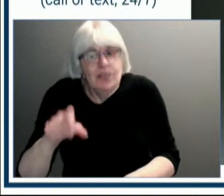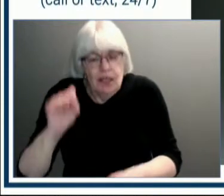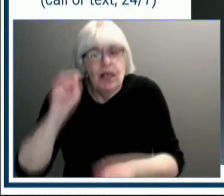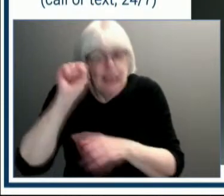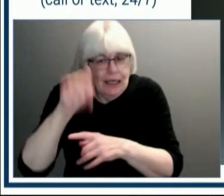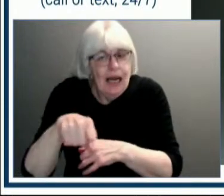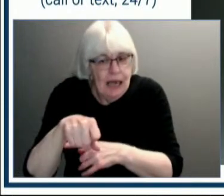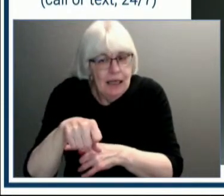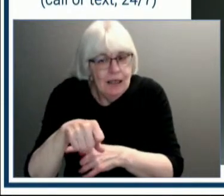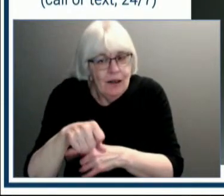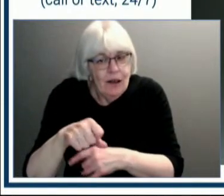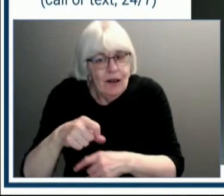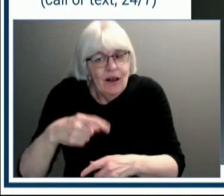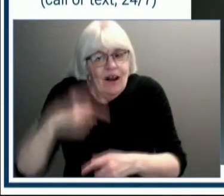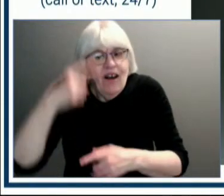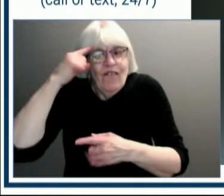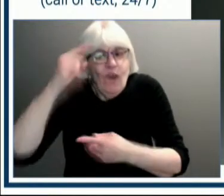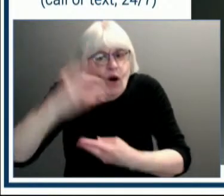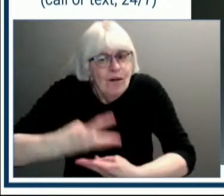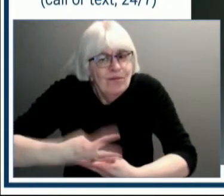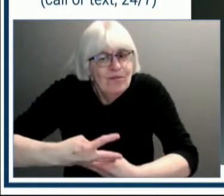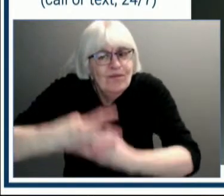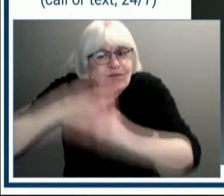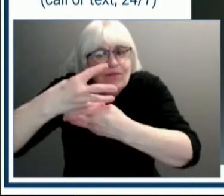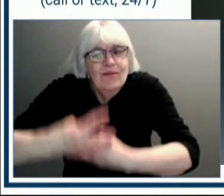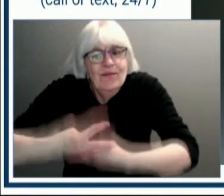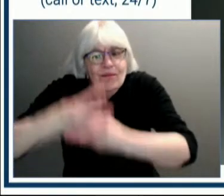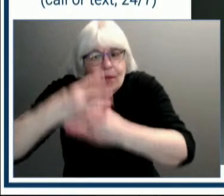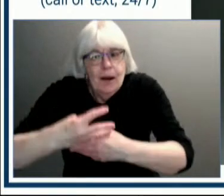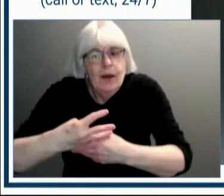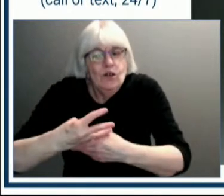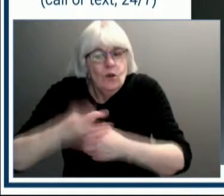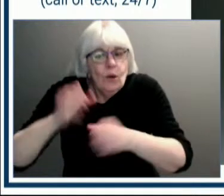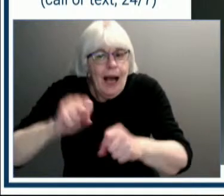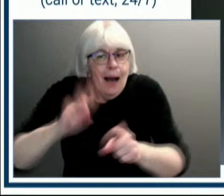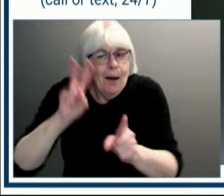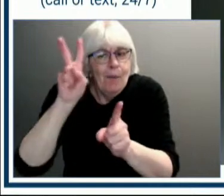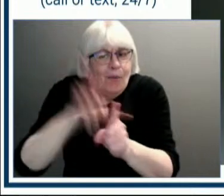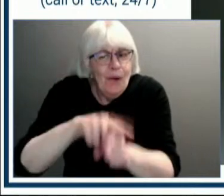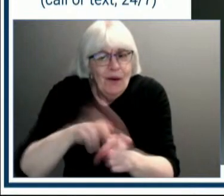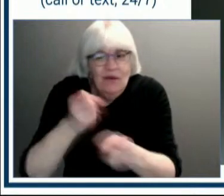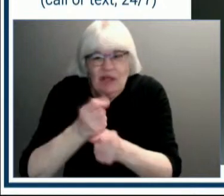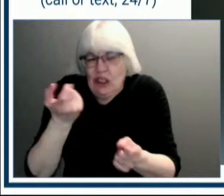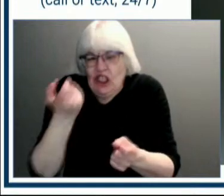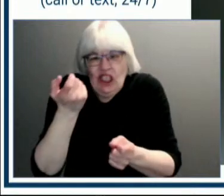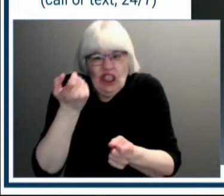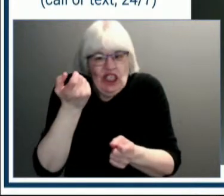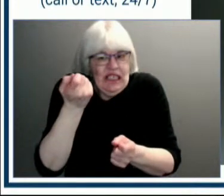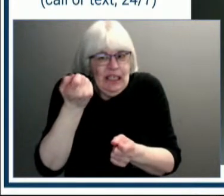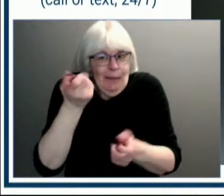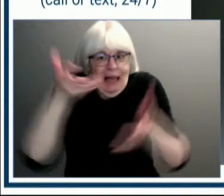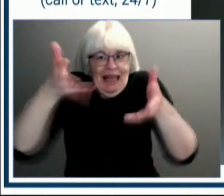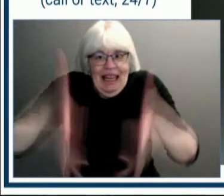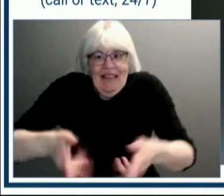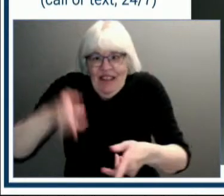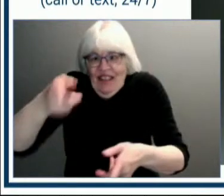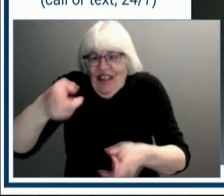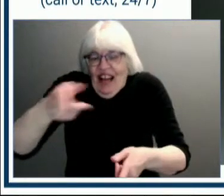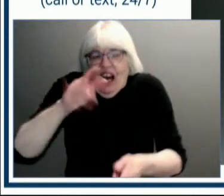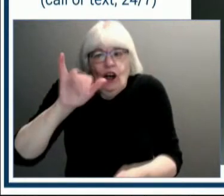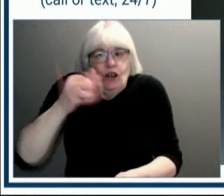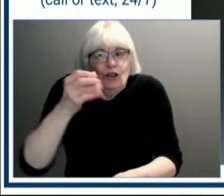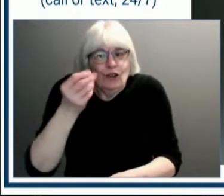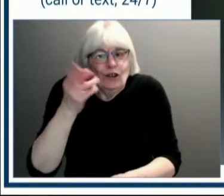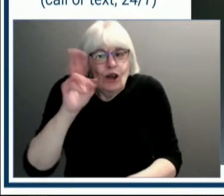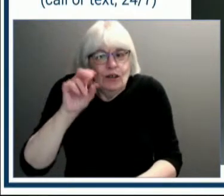and book an appointment for that. But there are limited numbers, and I have to use the opportunity. That is not a recommended